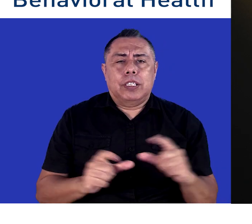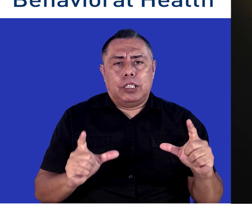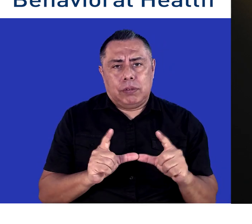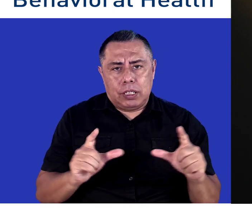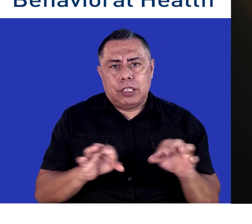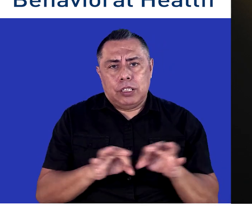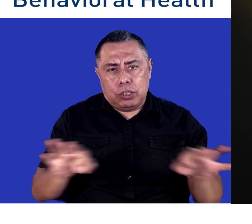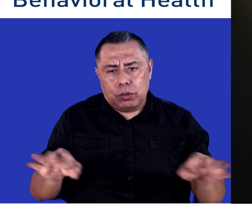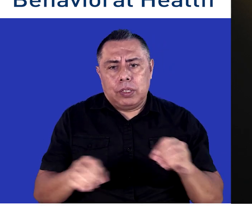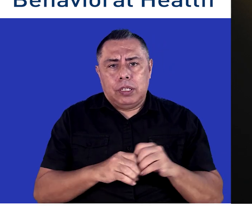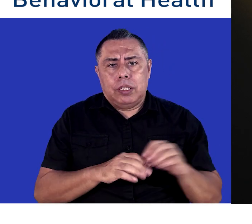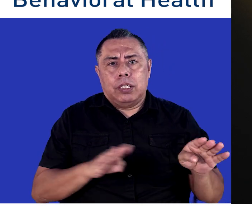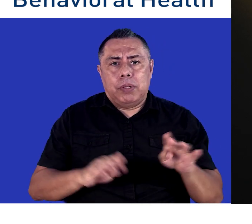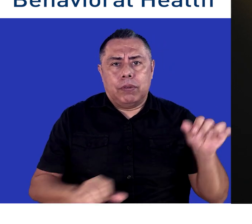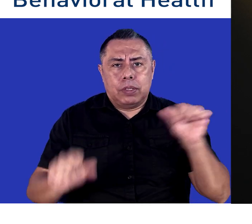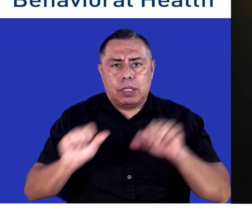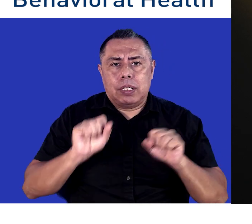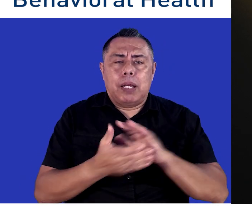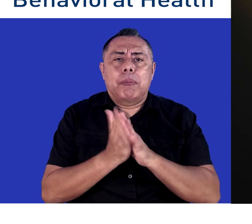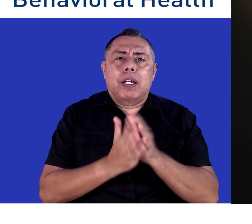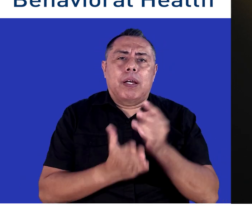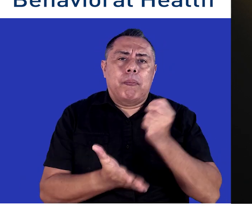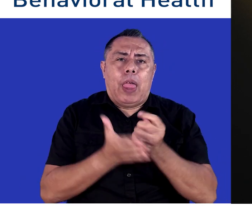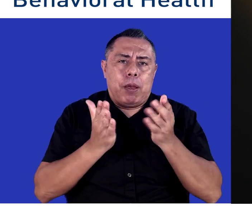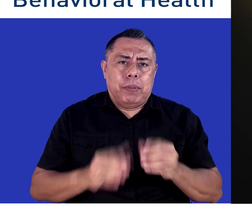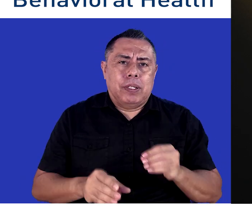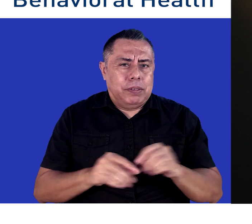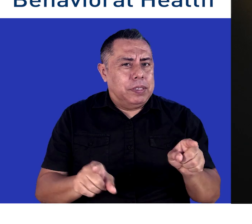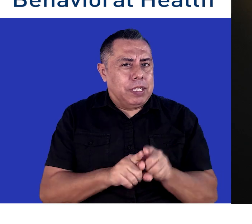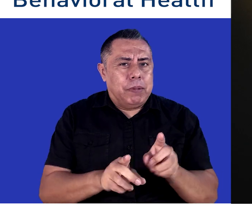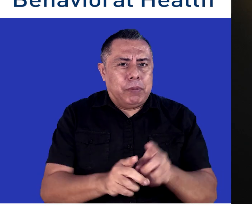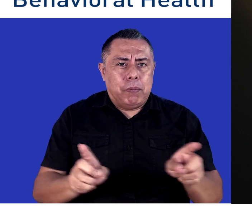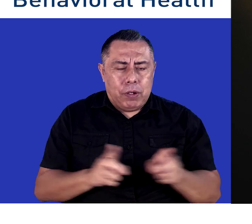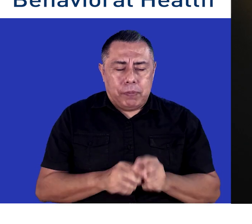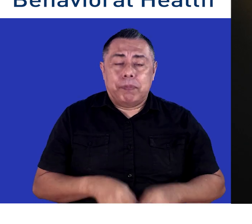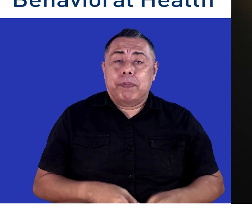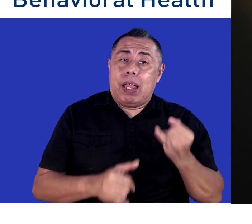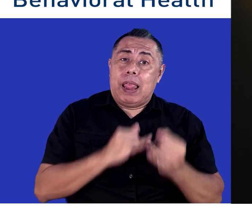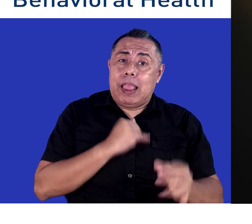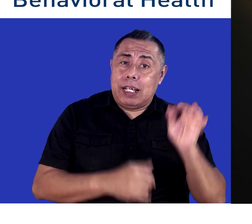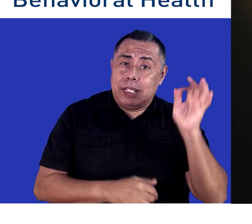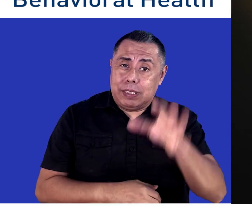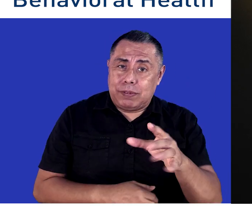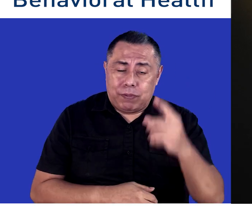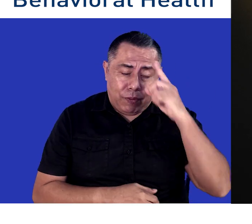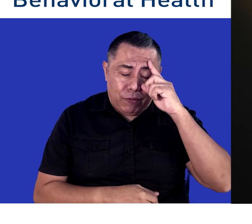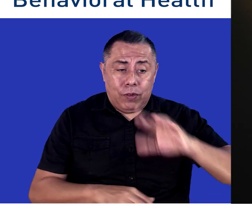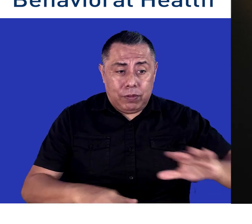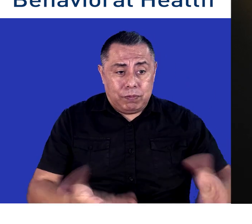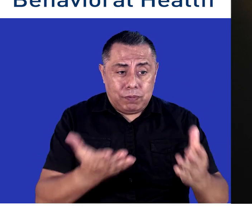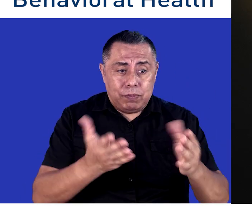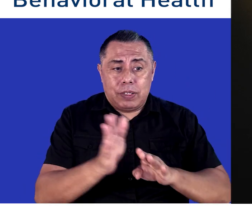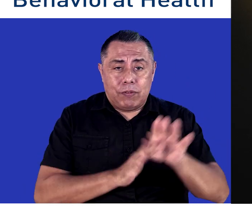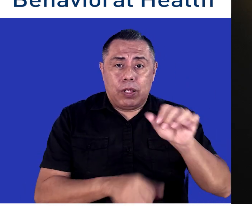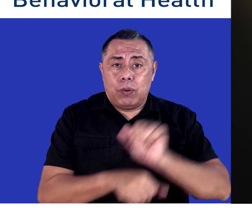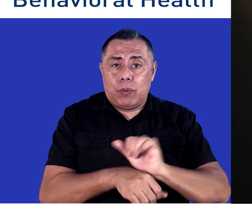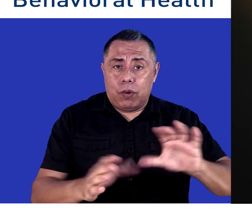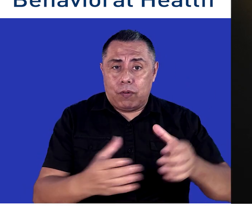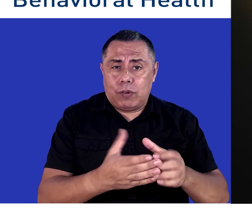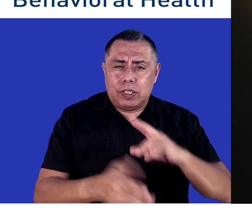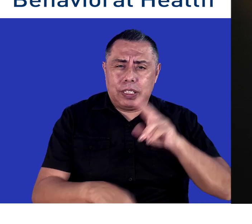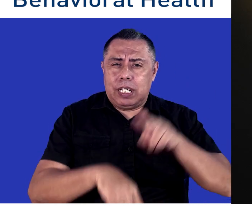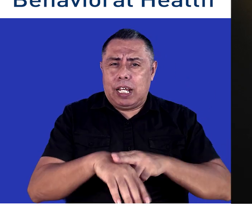in the behavioral sciences that prepares them to be the therapist in the department. Lastly, when it comes to workforce development,